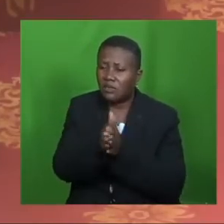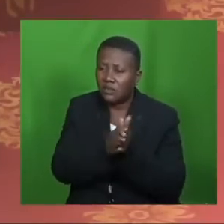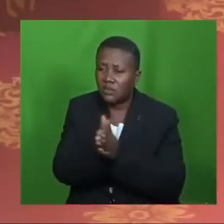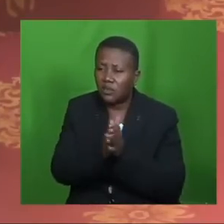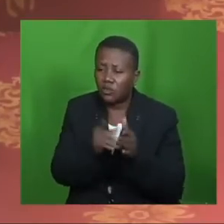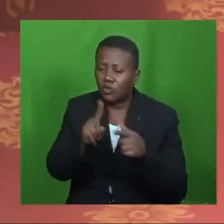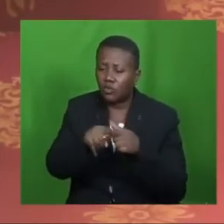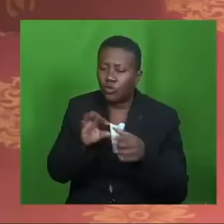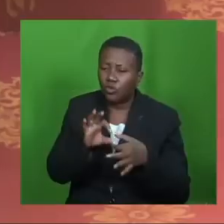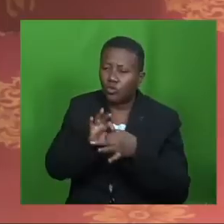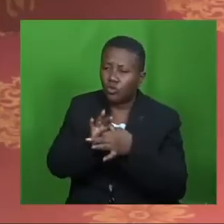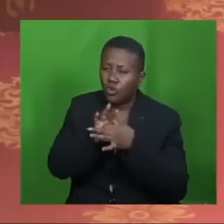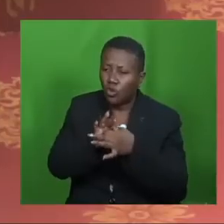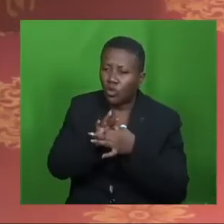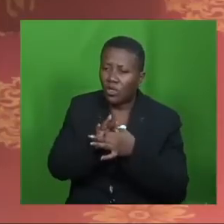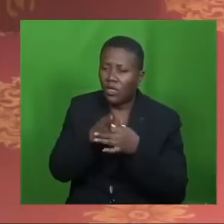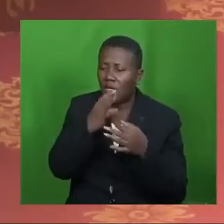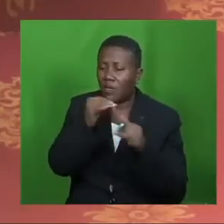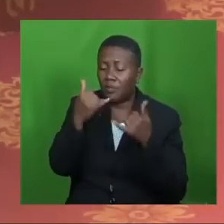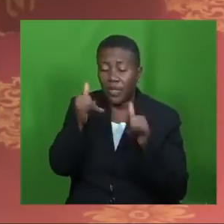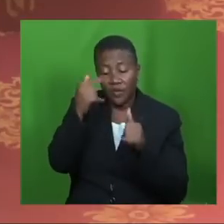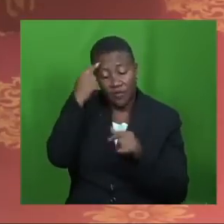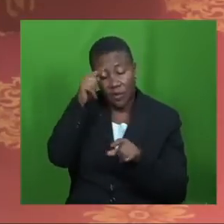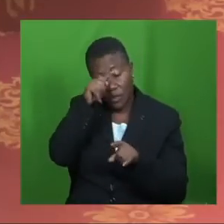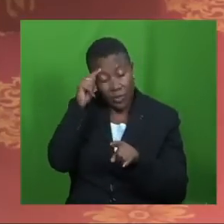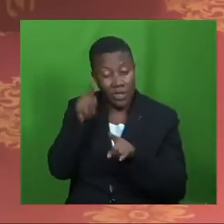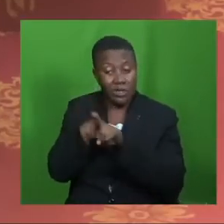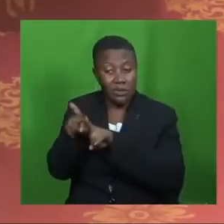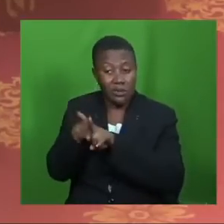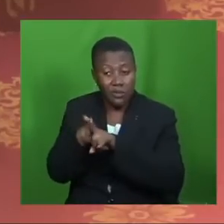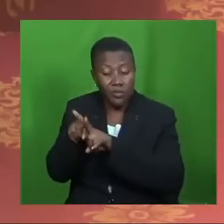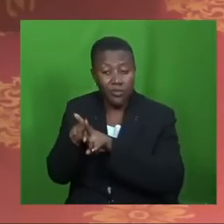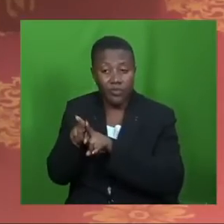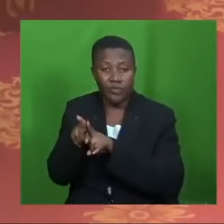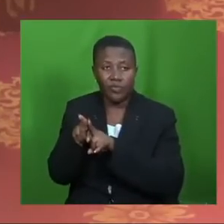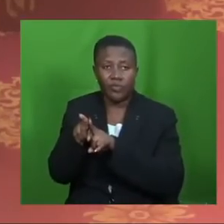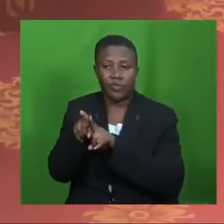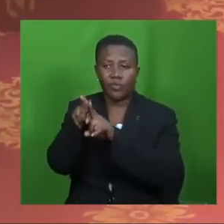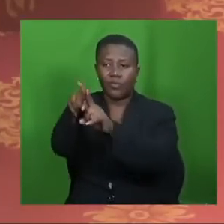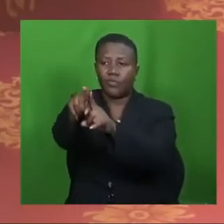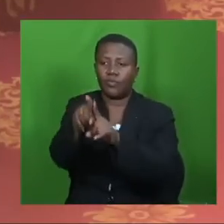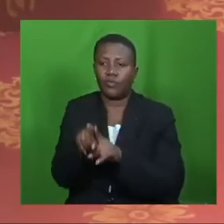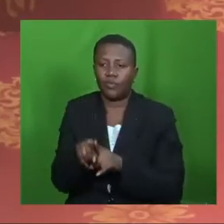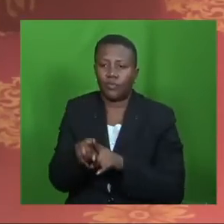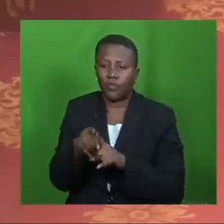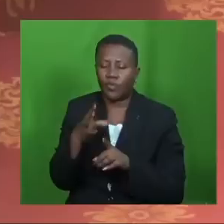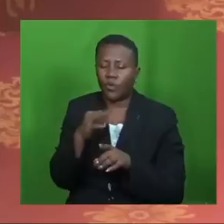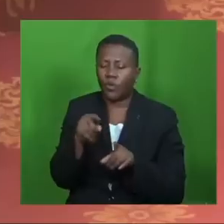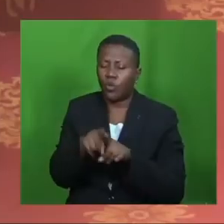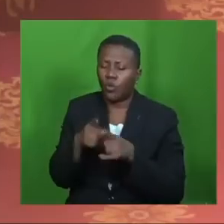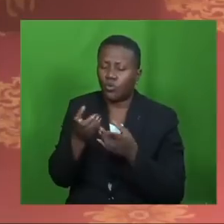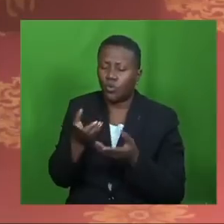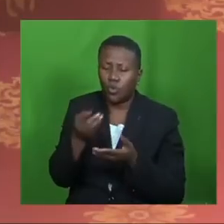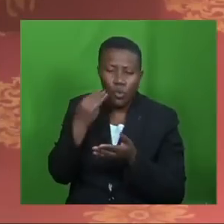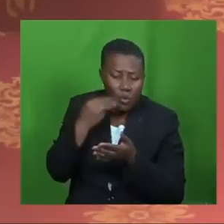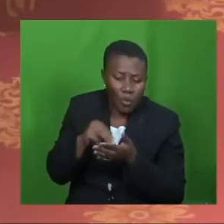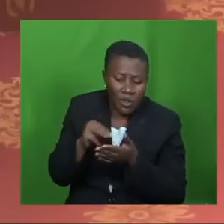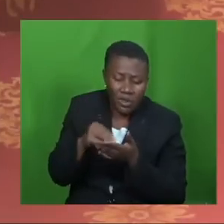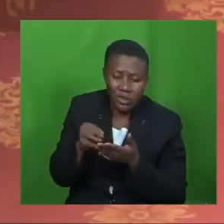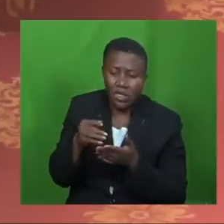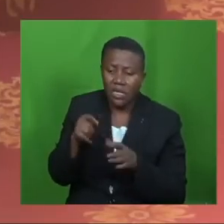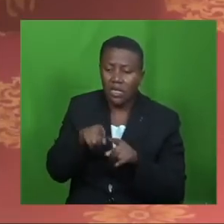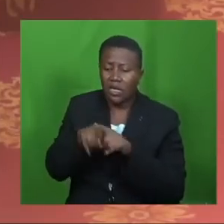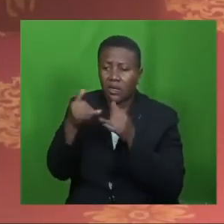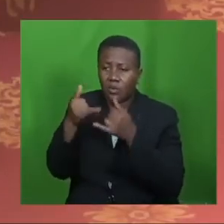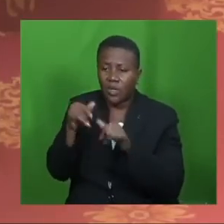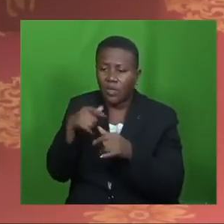and nationality to play for the Black Stars. This gave the technical team a broad scope as they monitored Ghanaian players ahead of the World